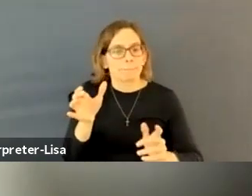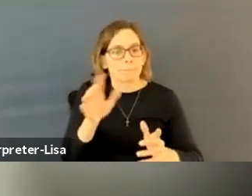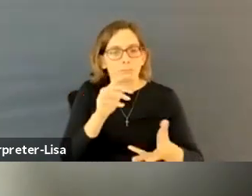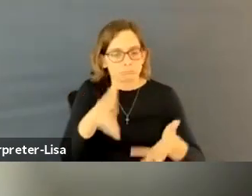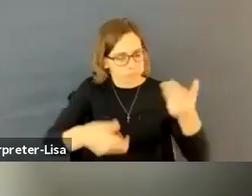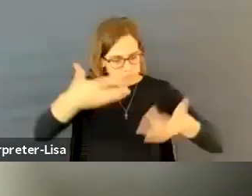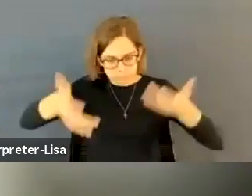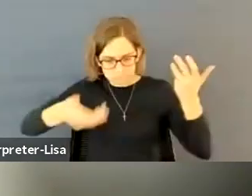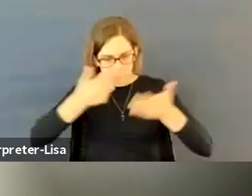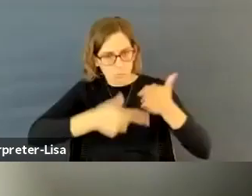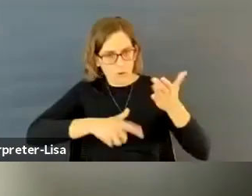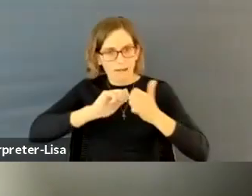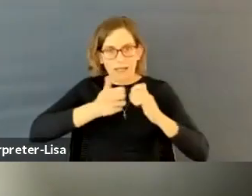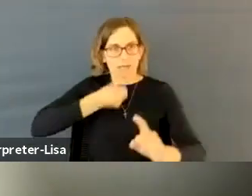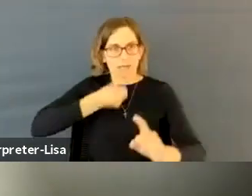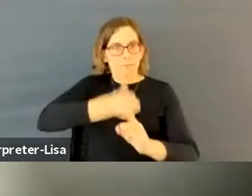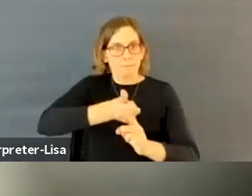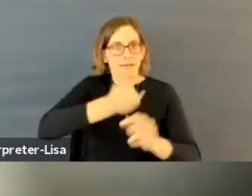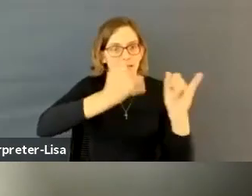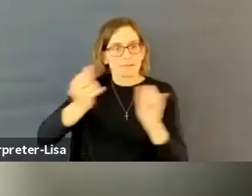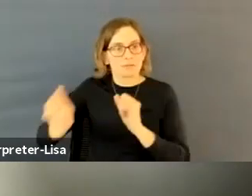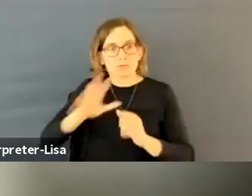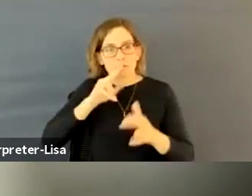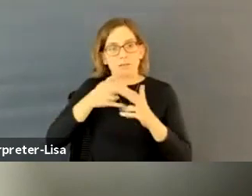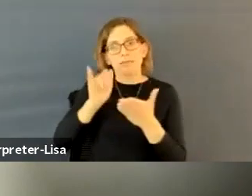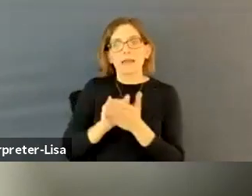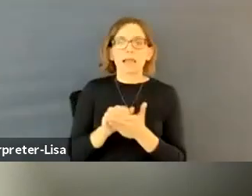to individuals. You know, we talk about them as